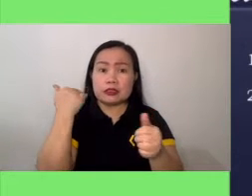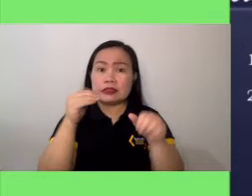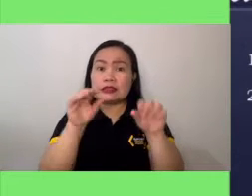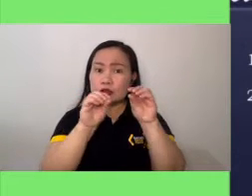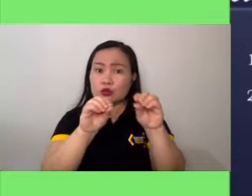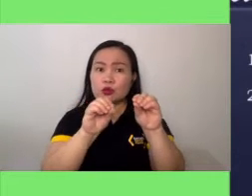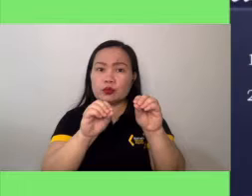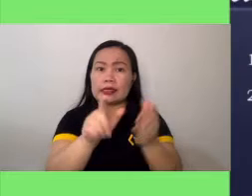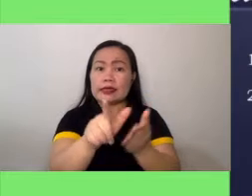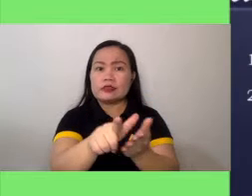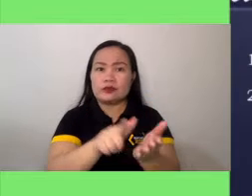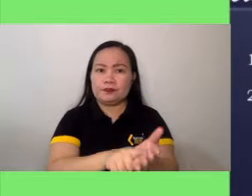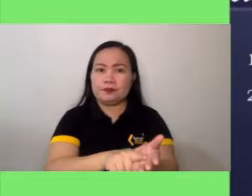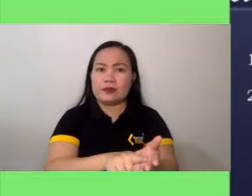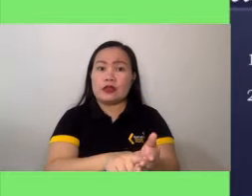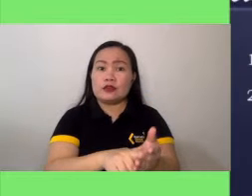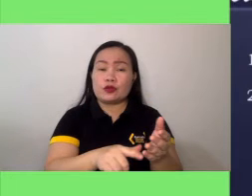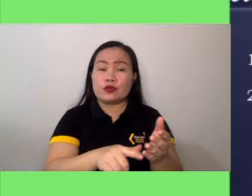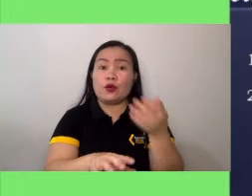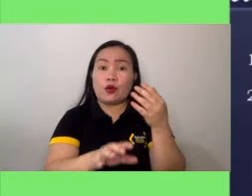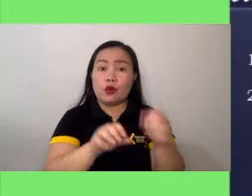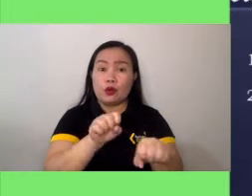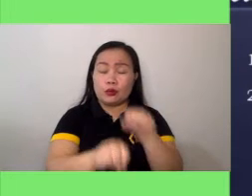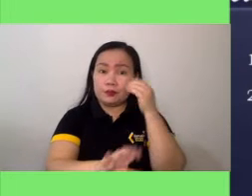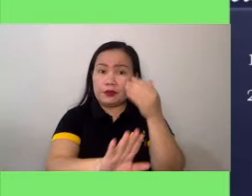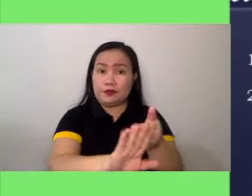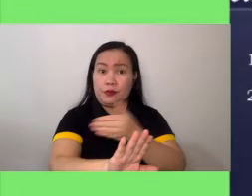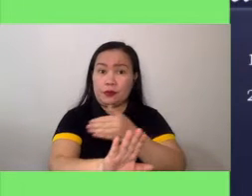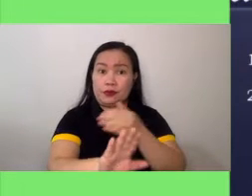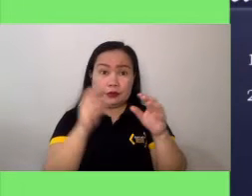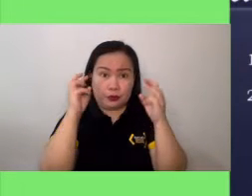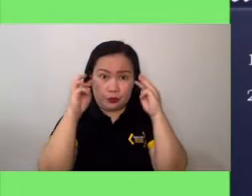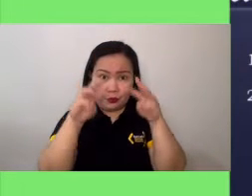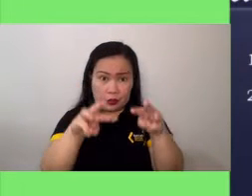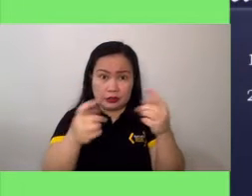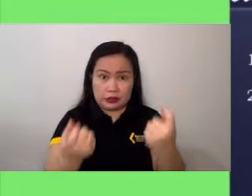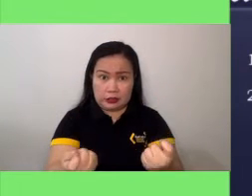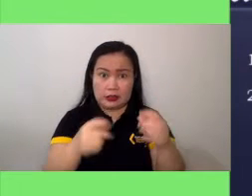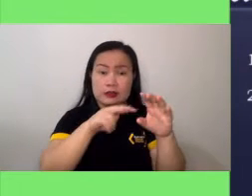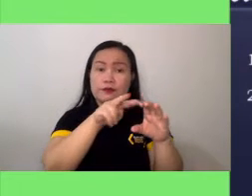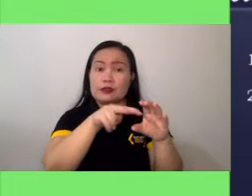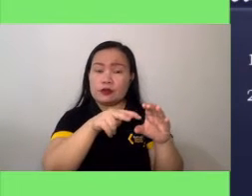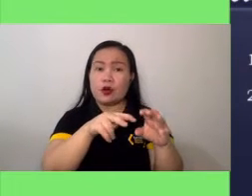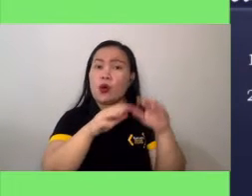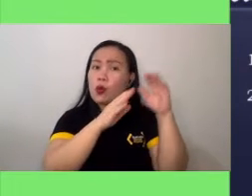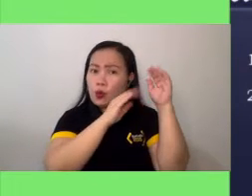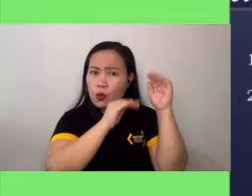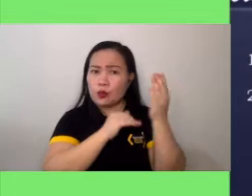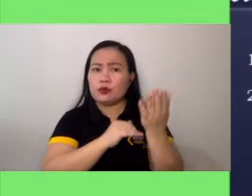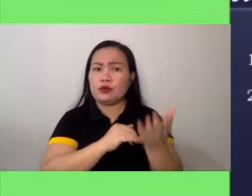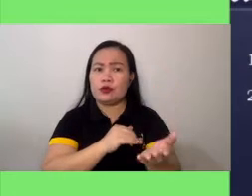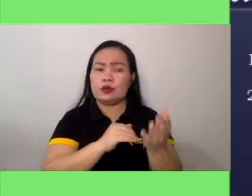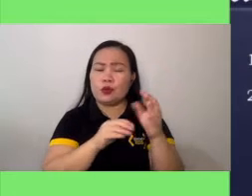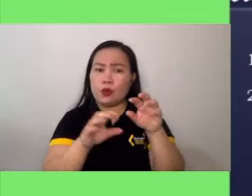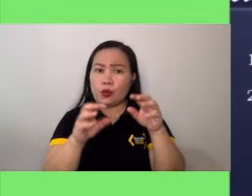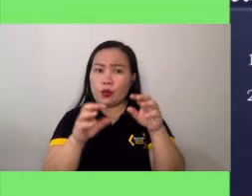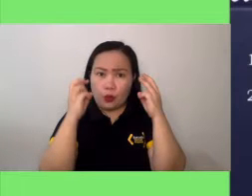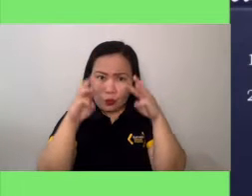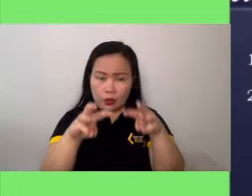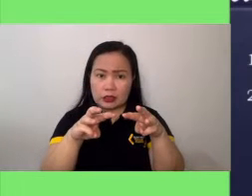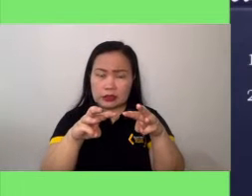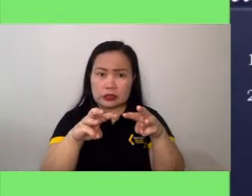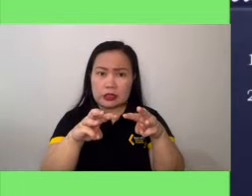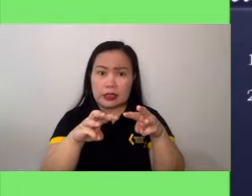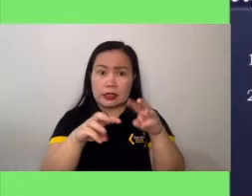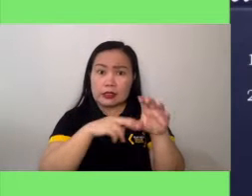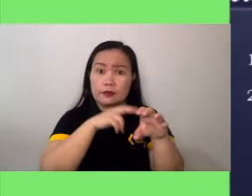previous tutorial. So, sana bago natin panoorin ito, mapanood nyo po muna yung tutorial natin about